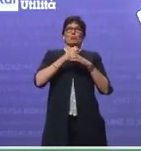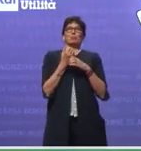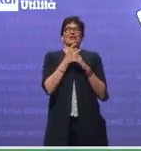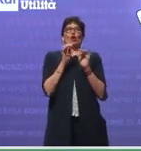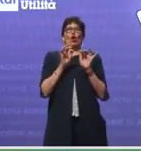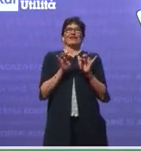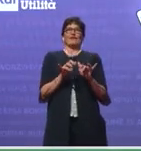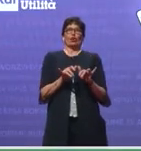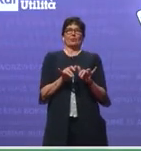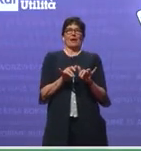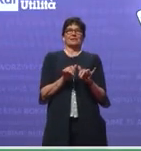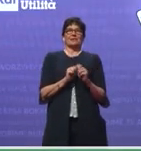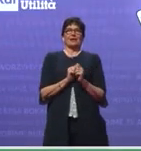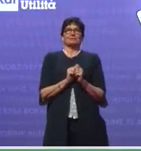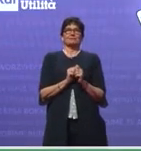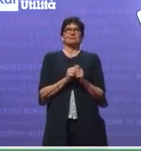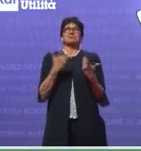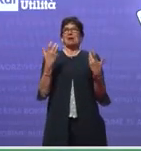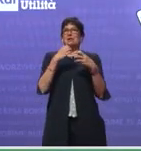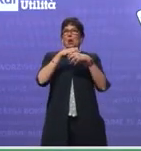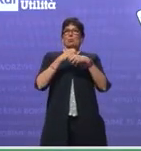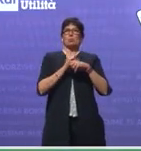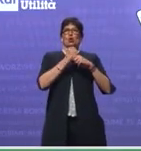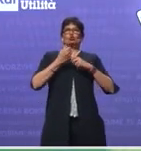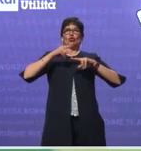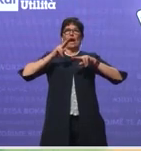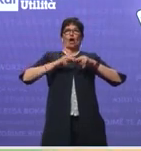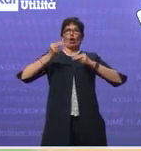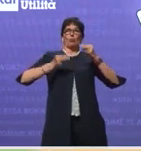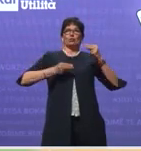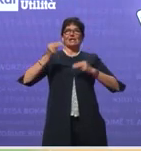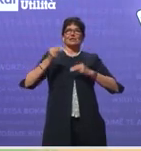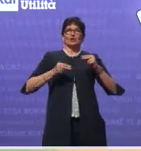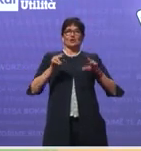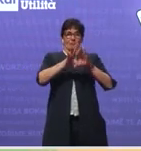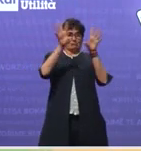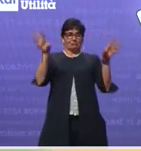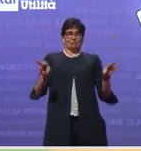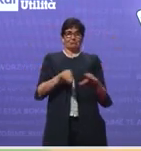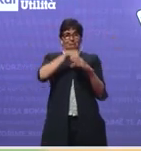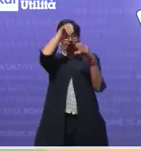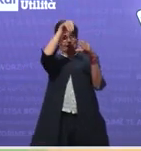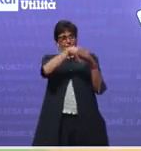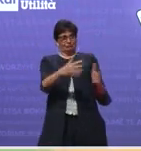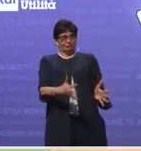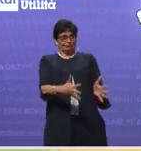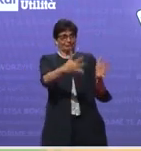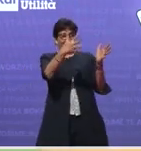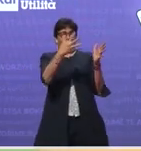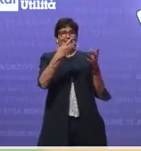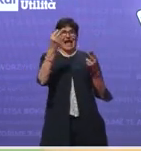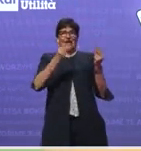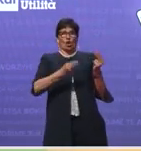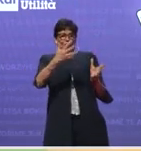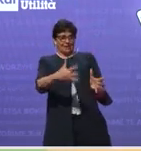computational biology, and we put them into our algorithms to the point where those algorithms are then